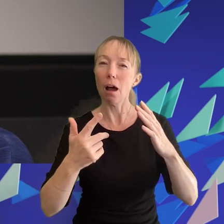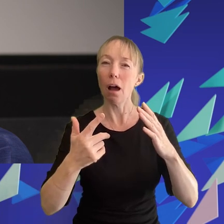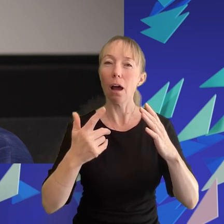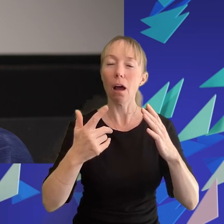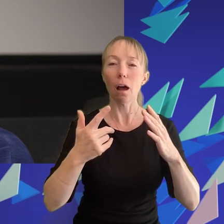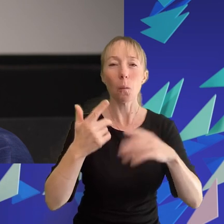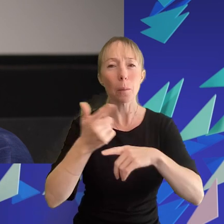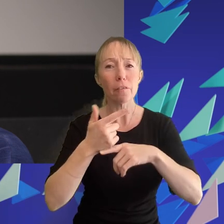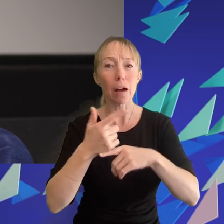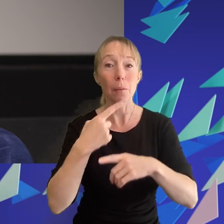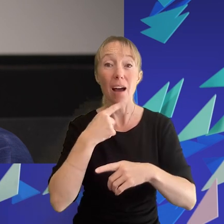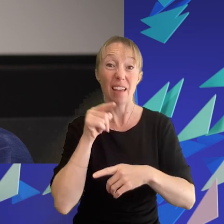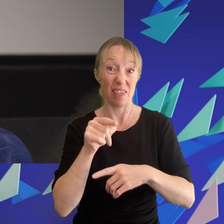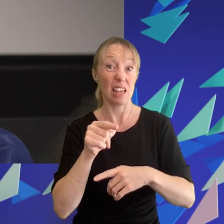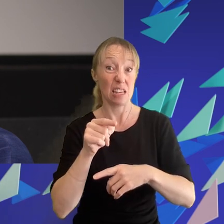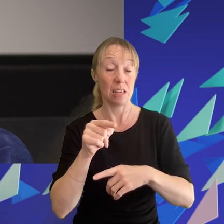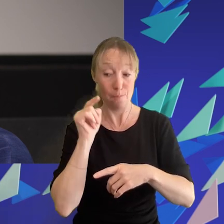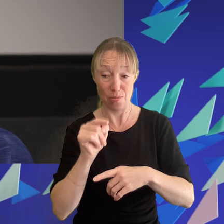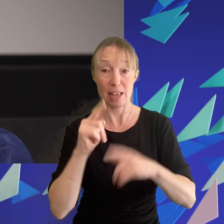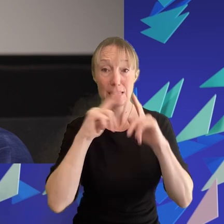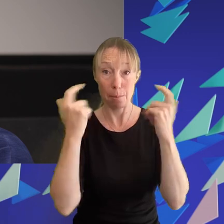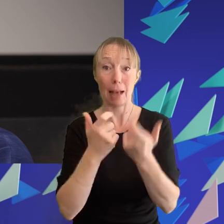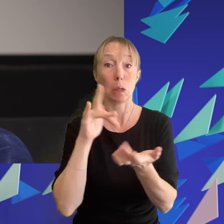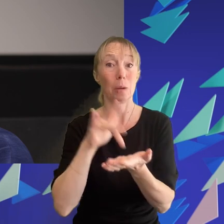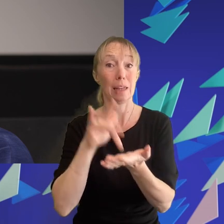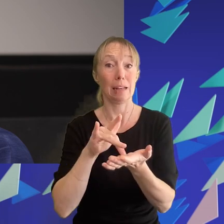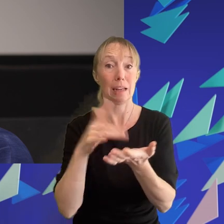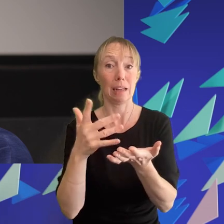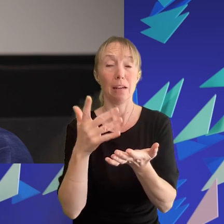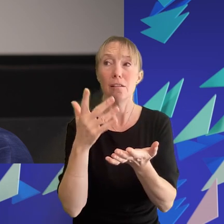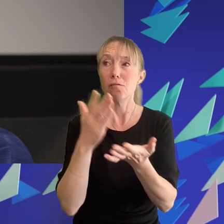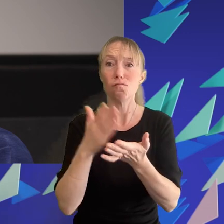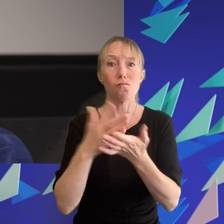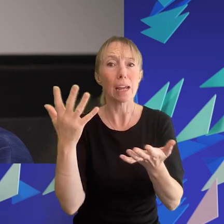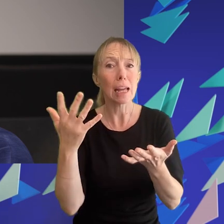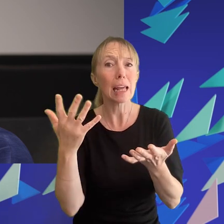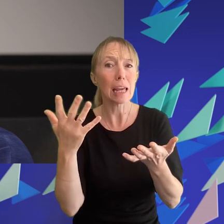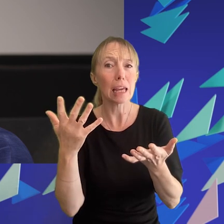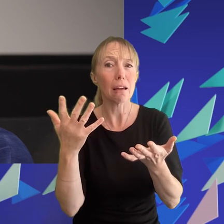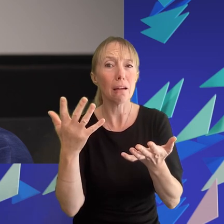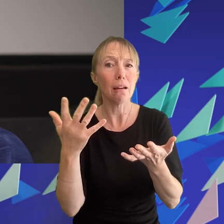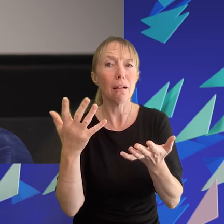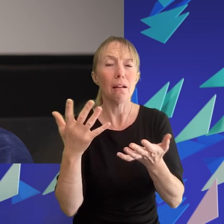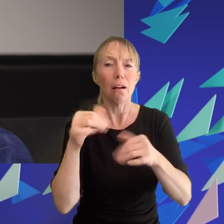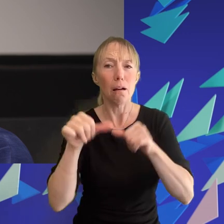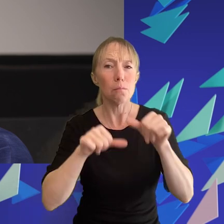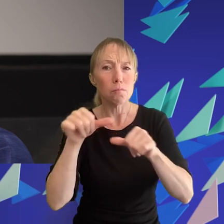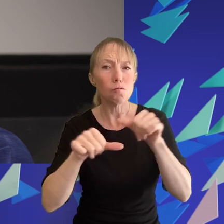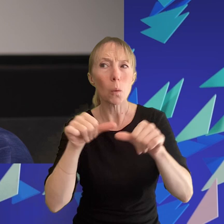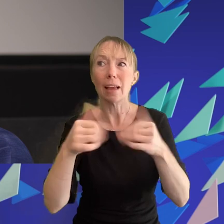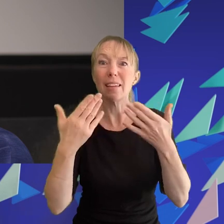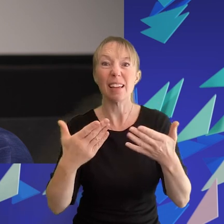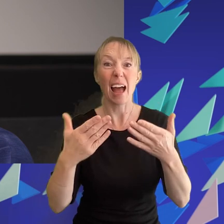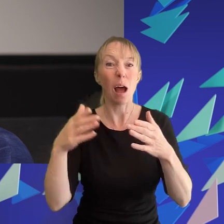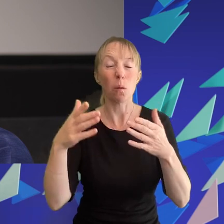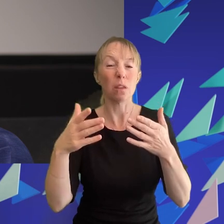When we were doing that, I said, this is Mexico City. You said, this is very greedy. Now it's a it's a process that